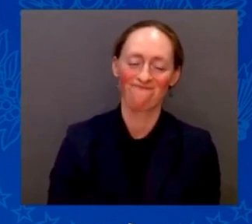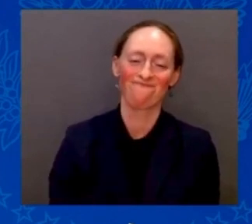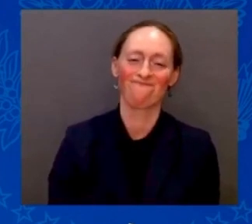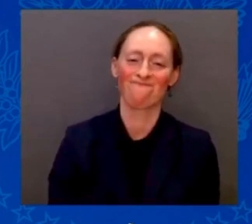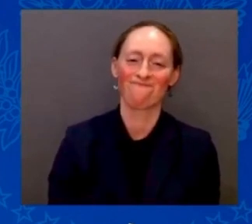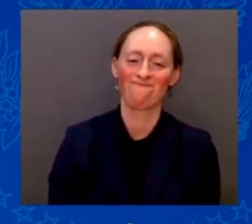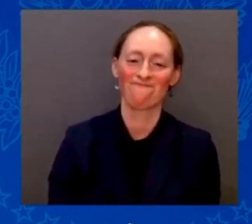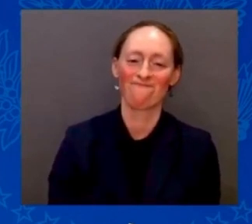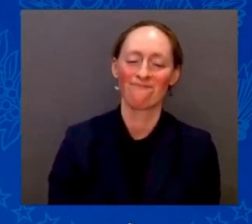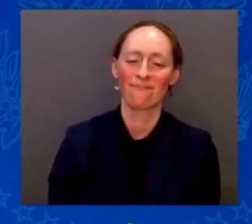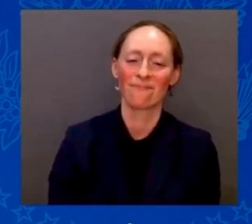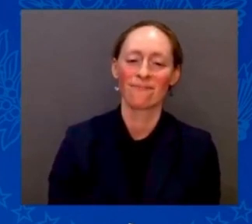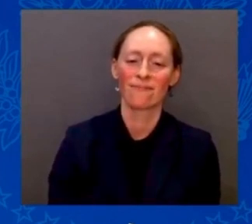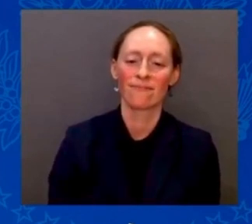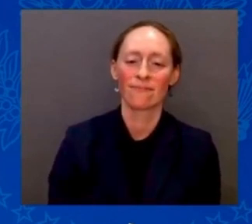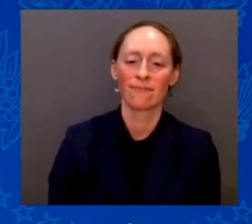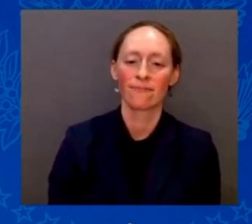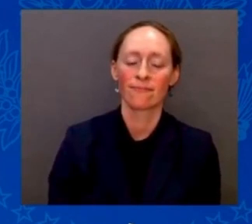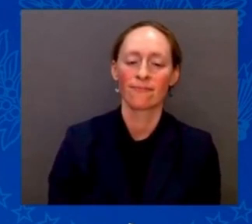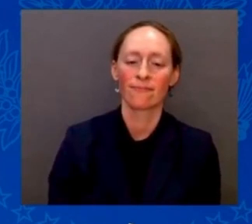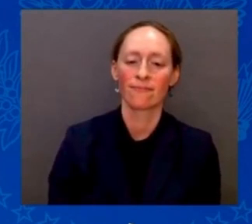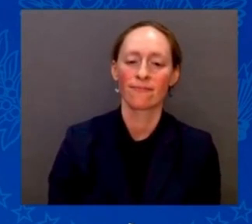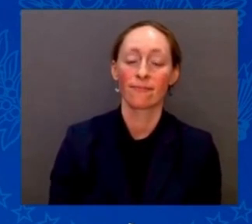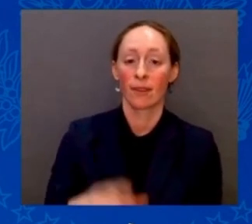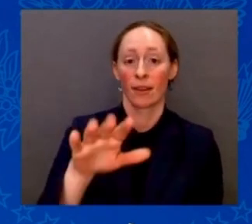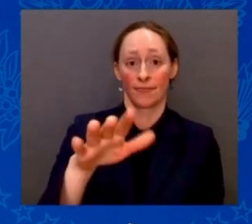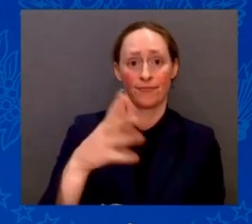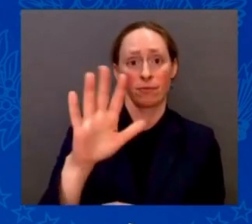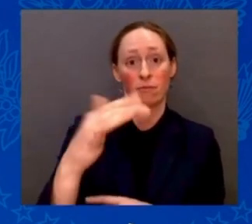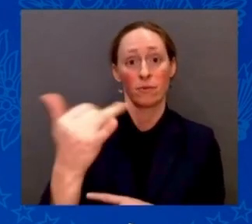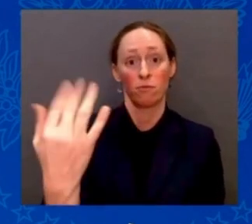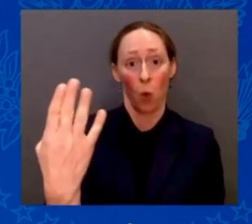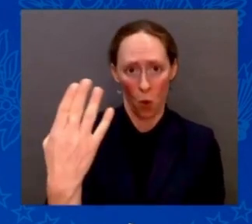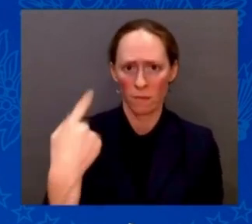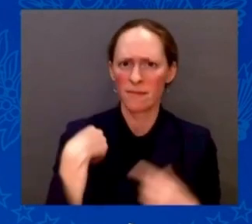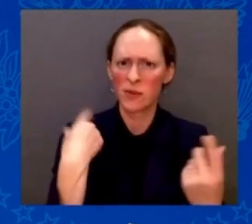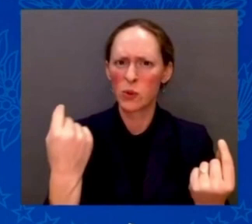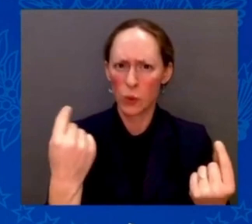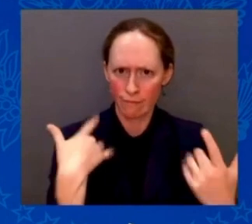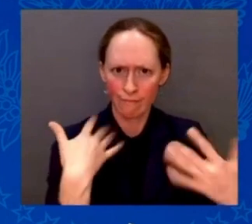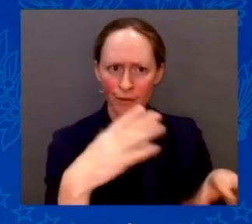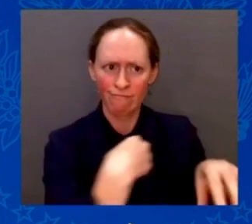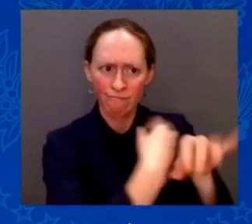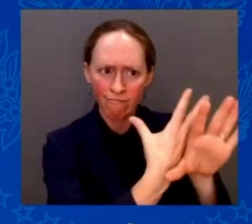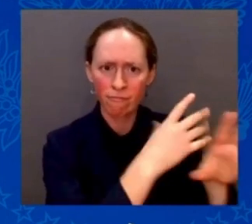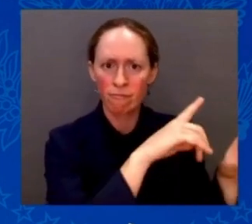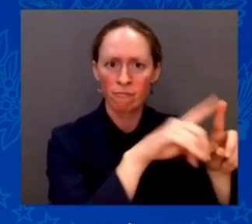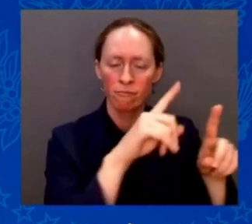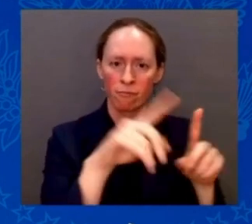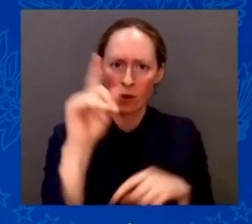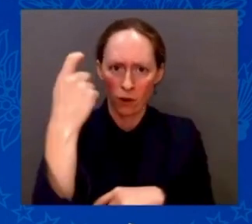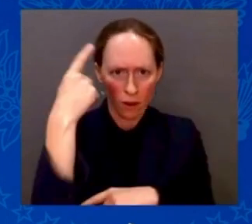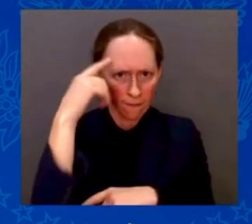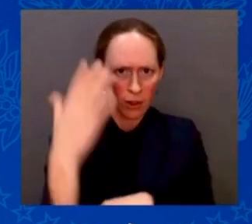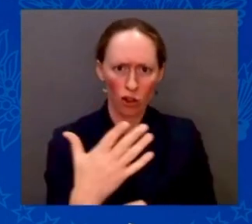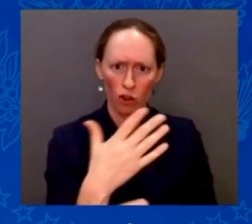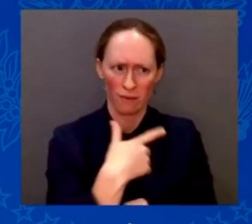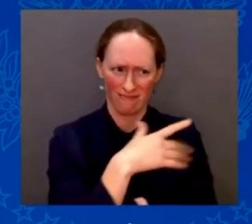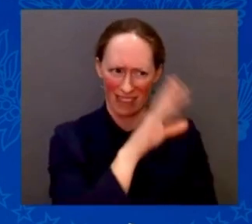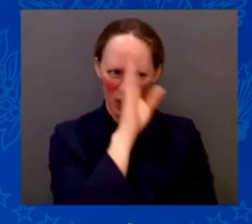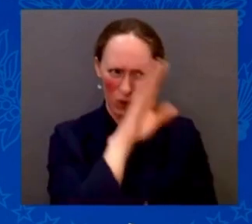the governors most likely to be impacted by this storm. I spoke with Governor DeSantis several